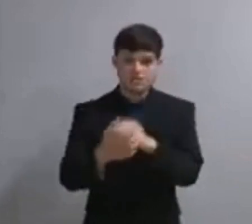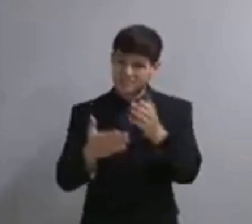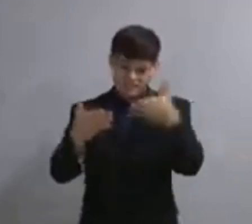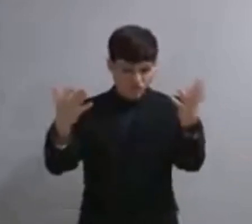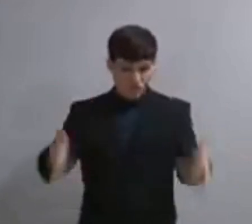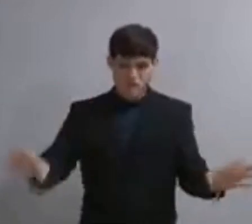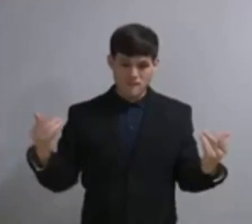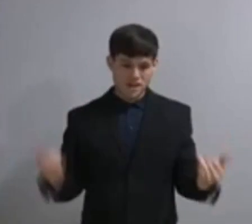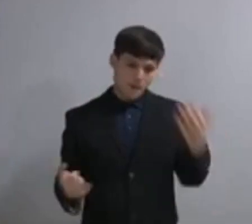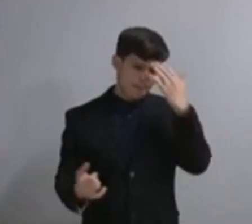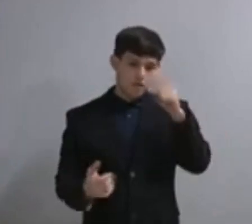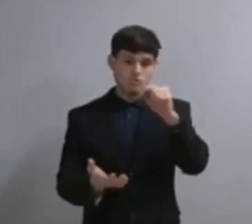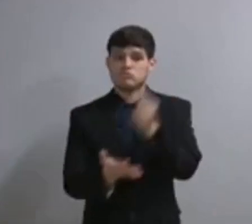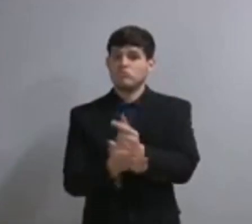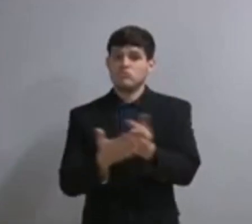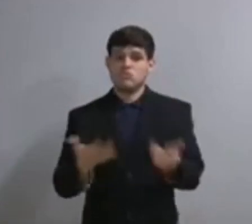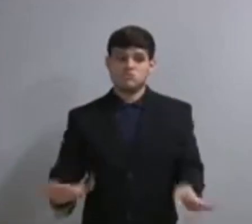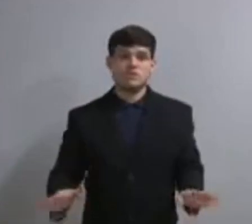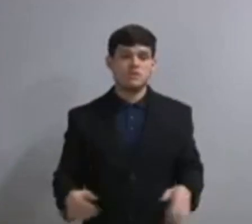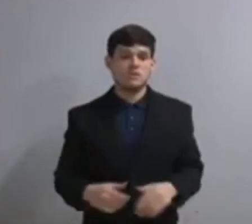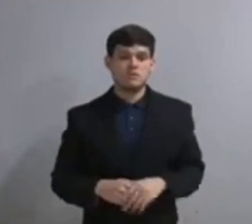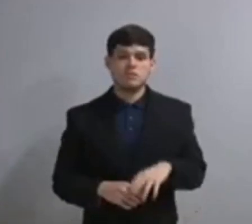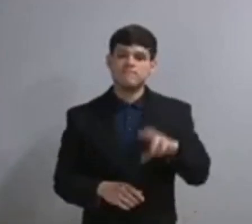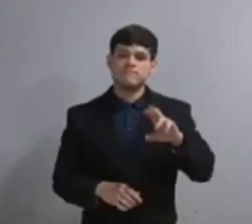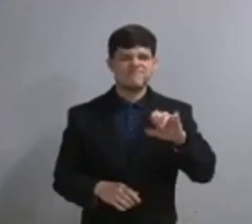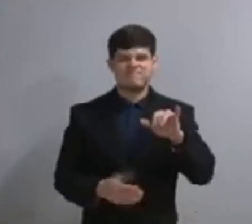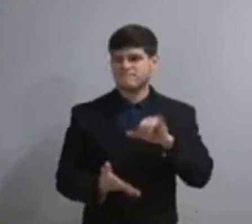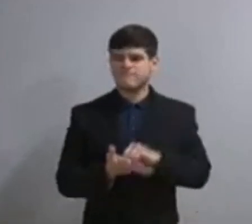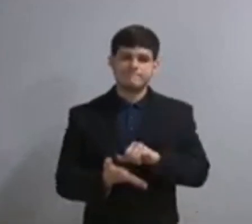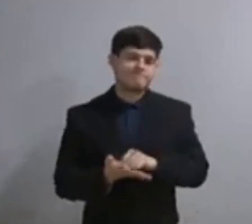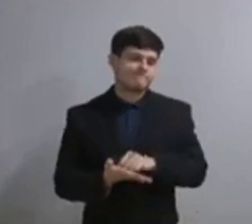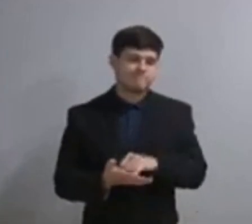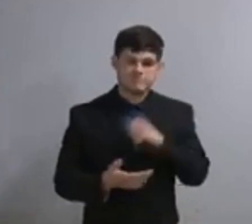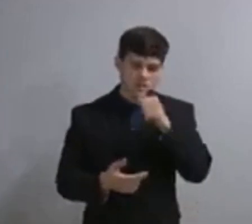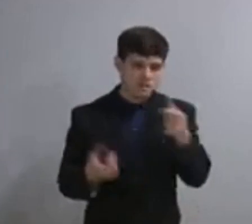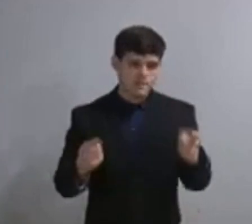over now because you are graduating. But that won't be the case.